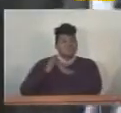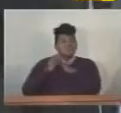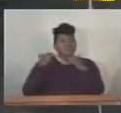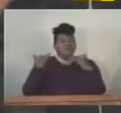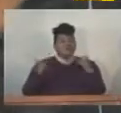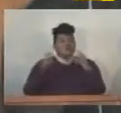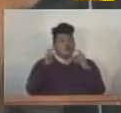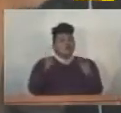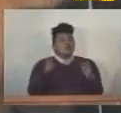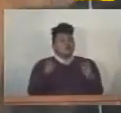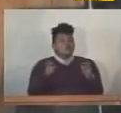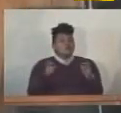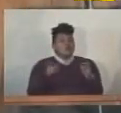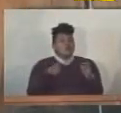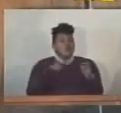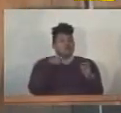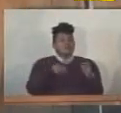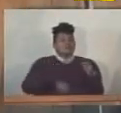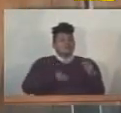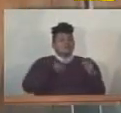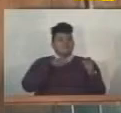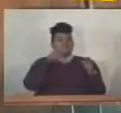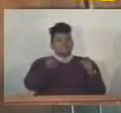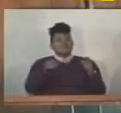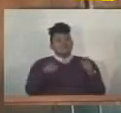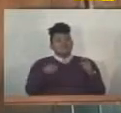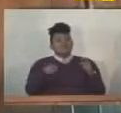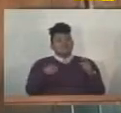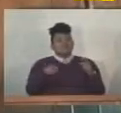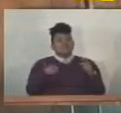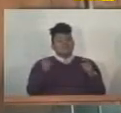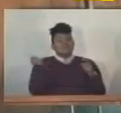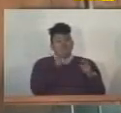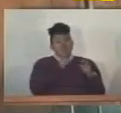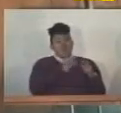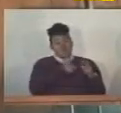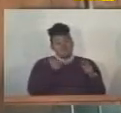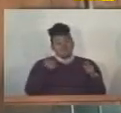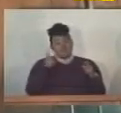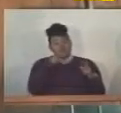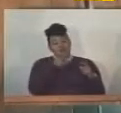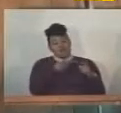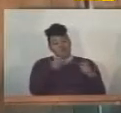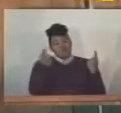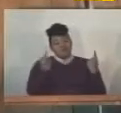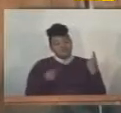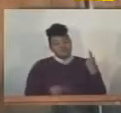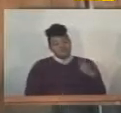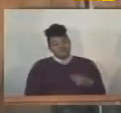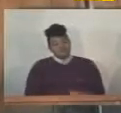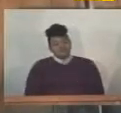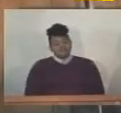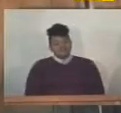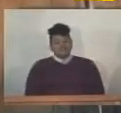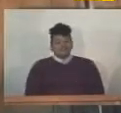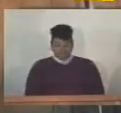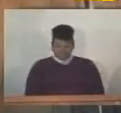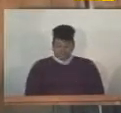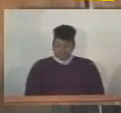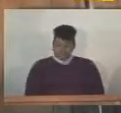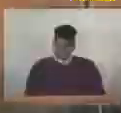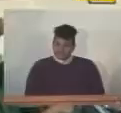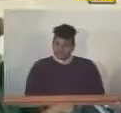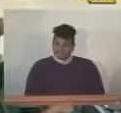this award. I am duly proud of him, and so are all of the members of the opposition. If it pleases you, Mr.